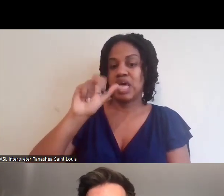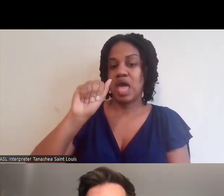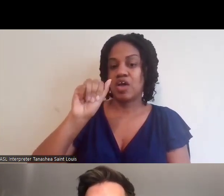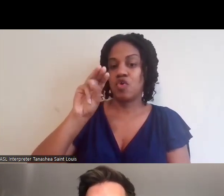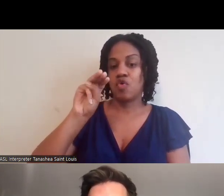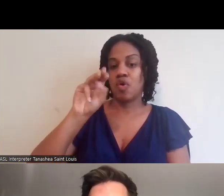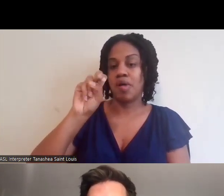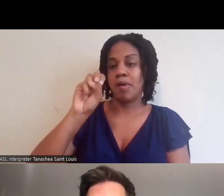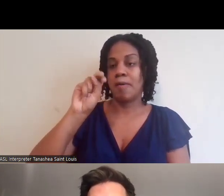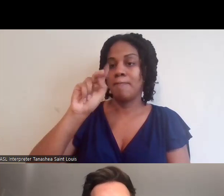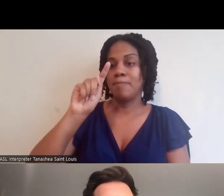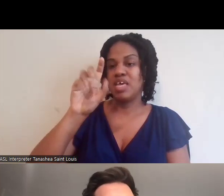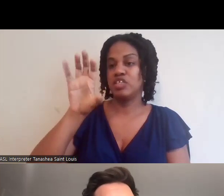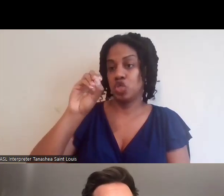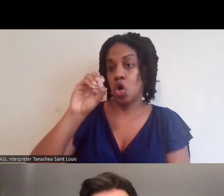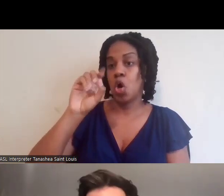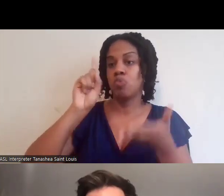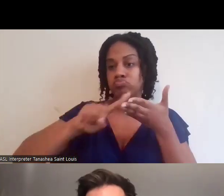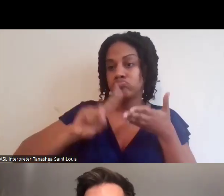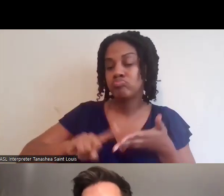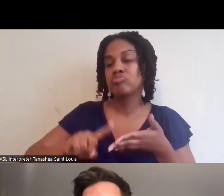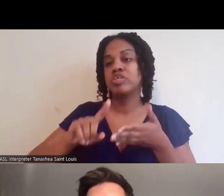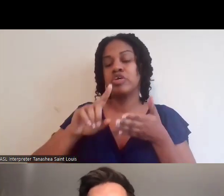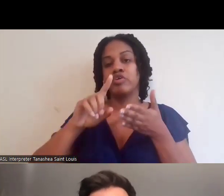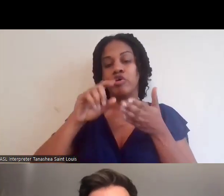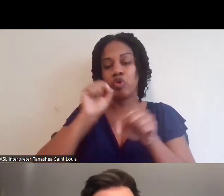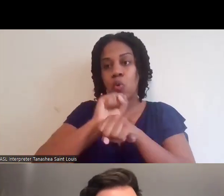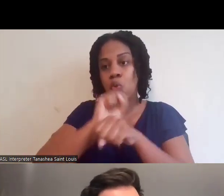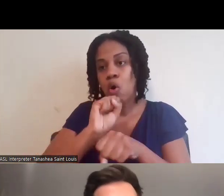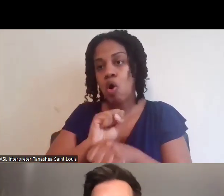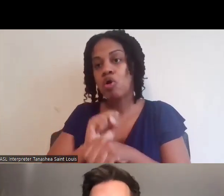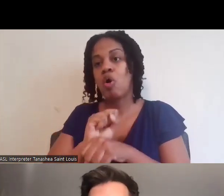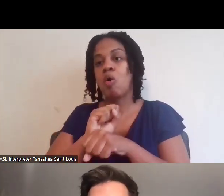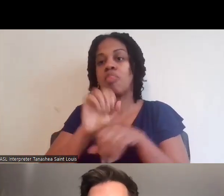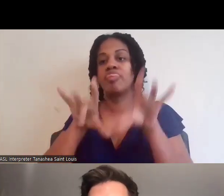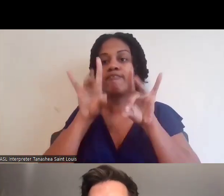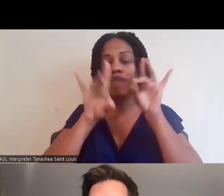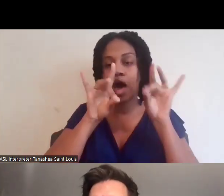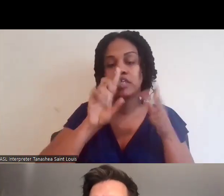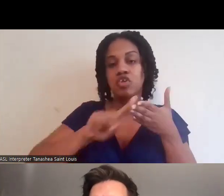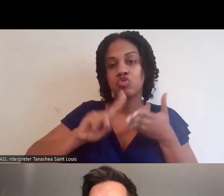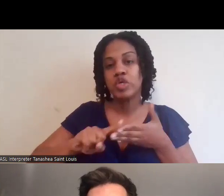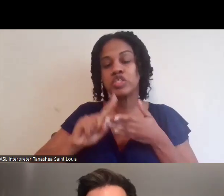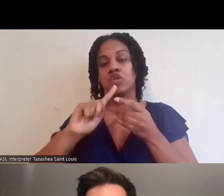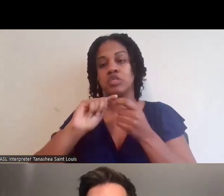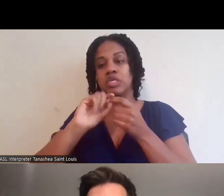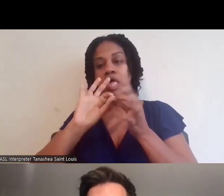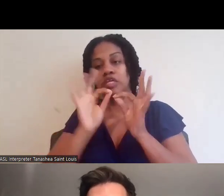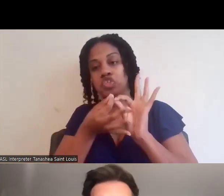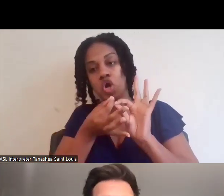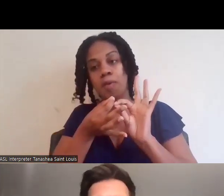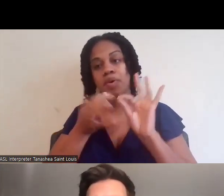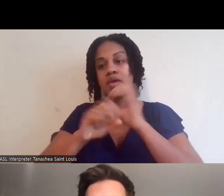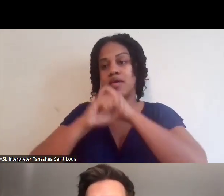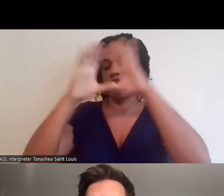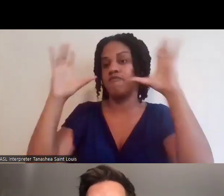work on the findings of the research and interpret those findings into a vision and